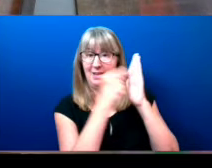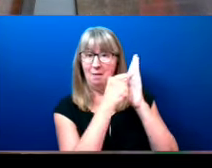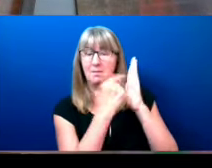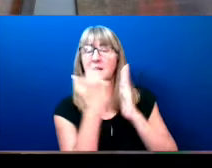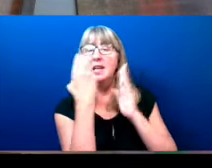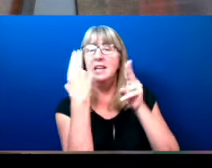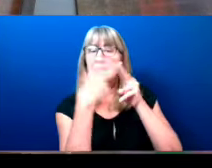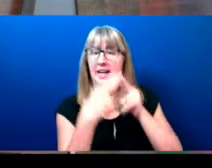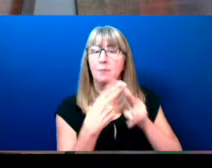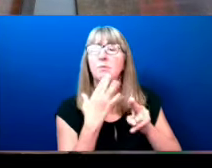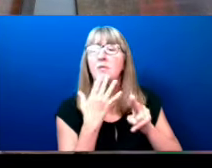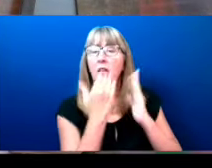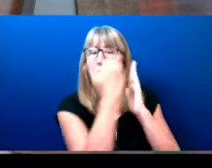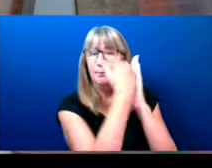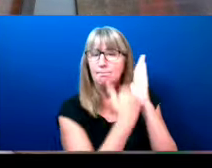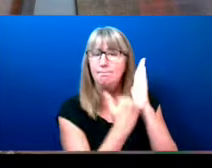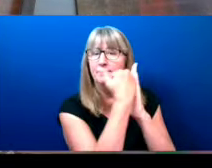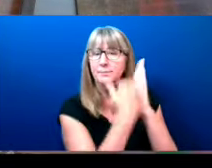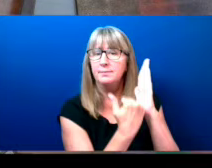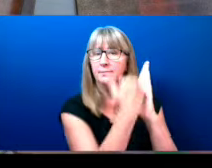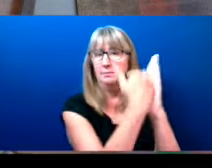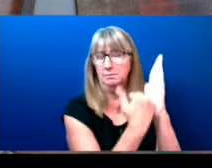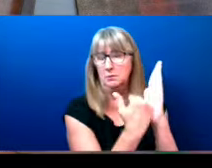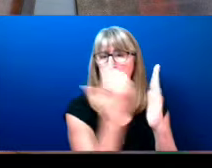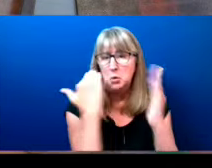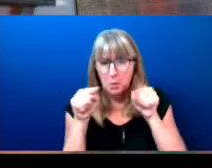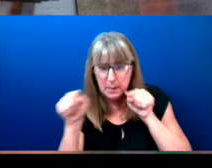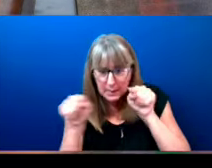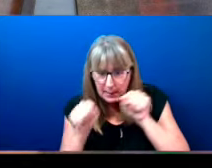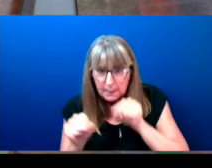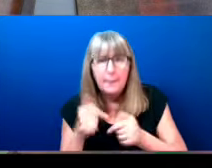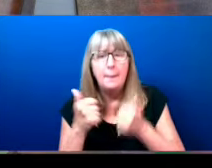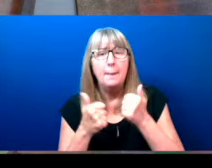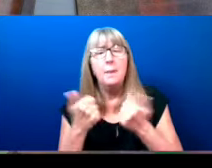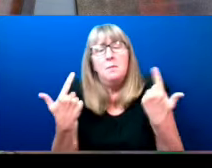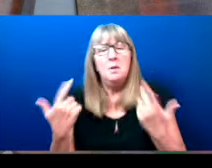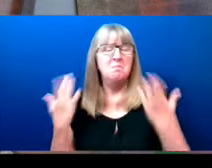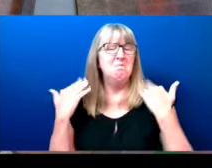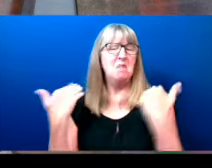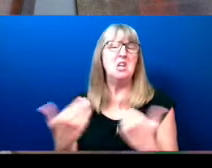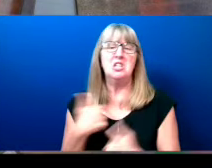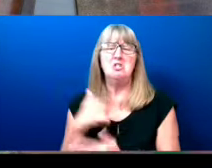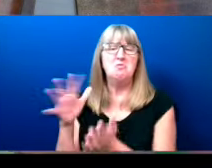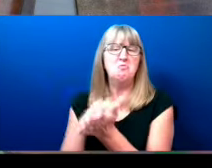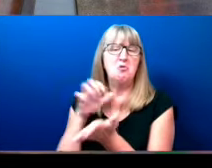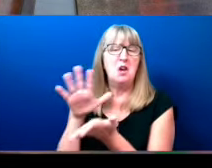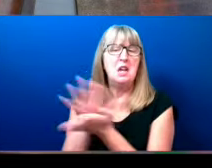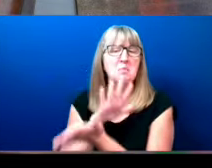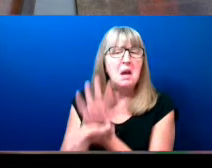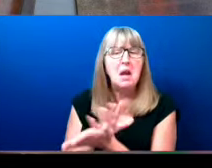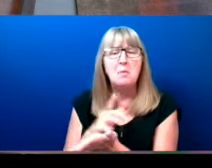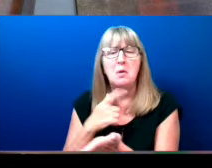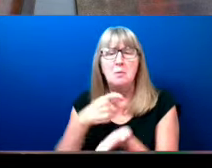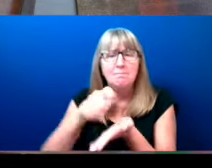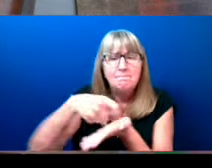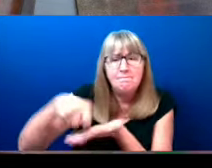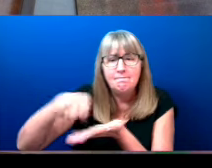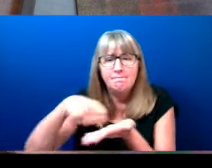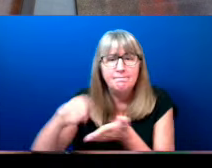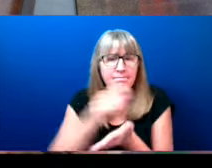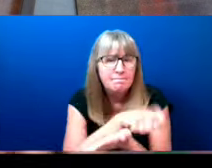at the top up here, the names of all the colors that help you know which color will go with what. I just like to practice